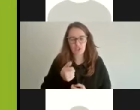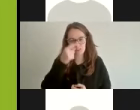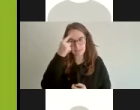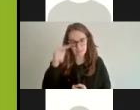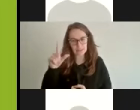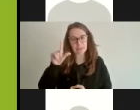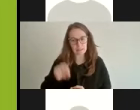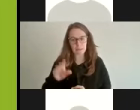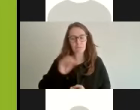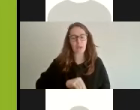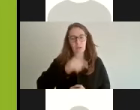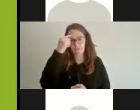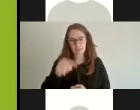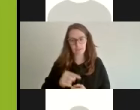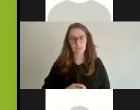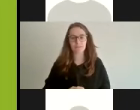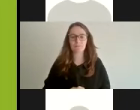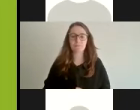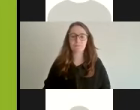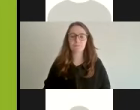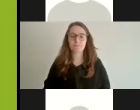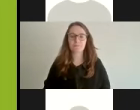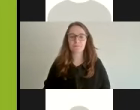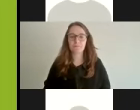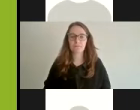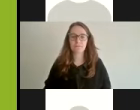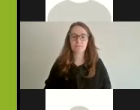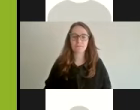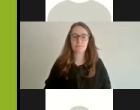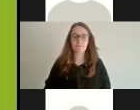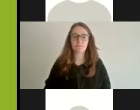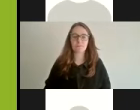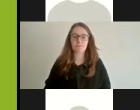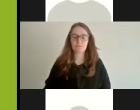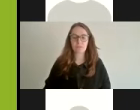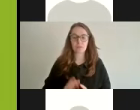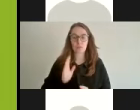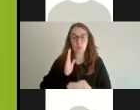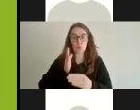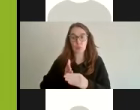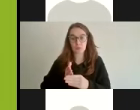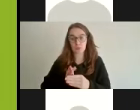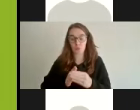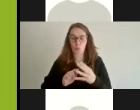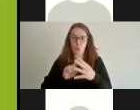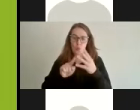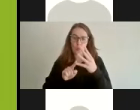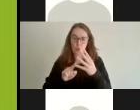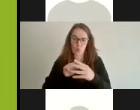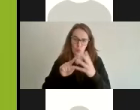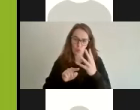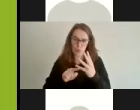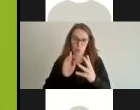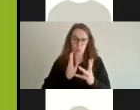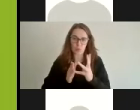than the free ball cascade. And the fourth and the last equipment is the tie